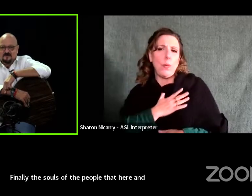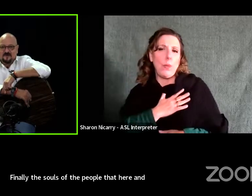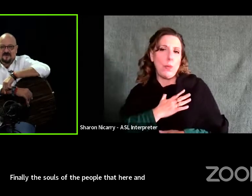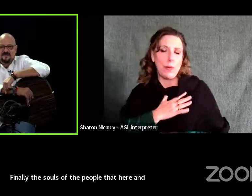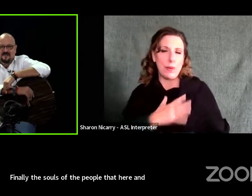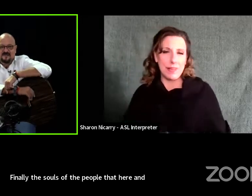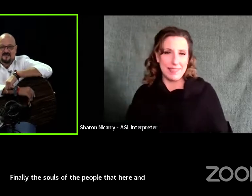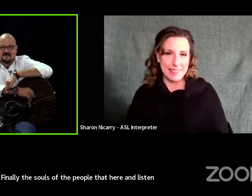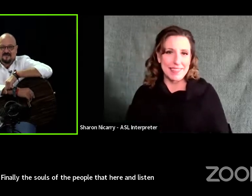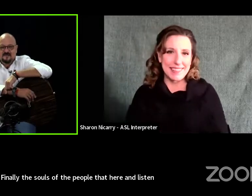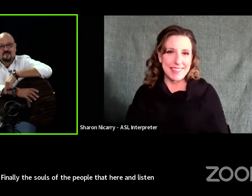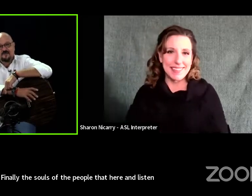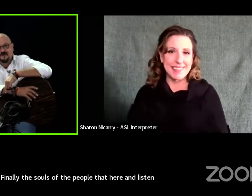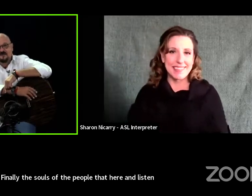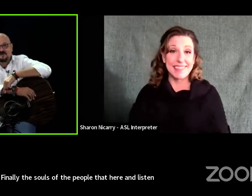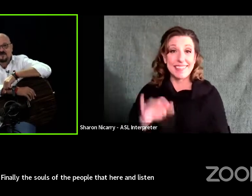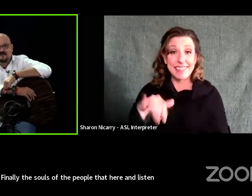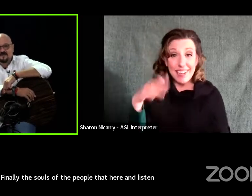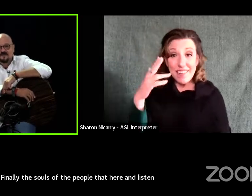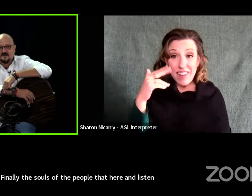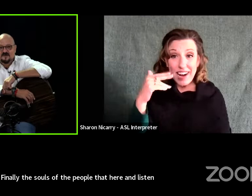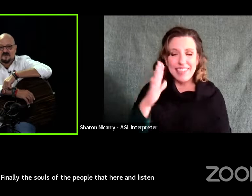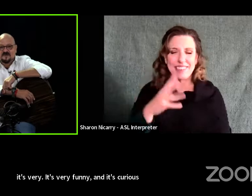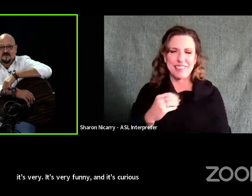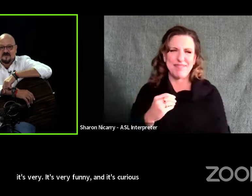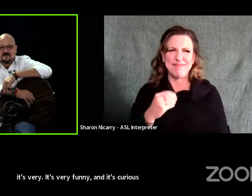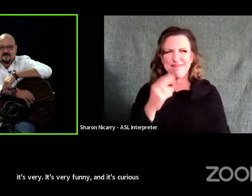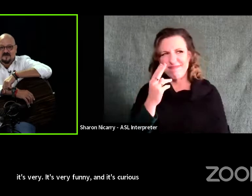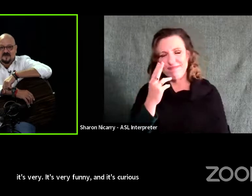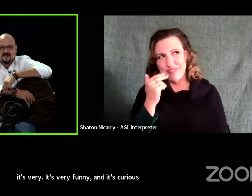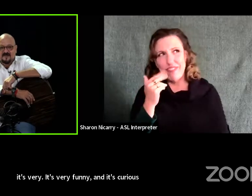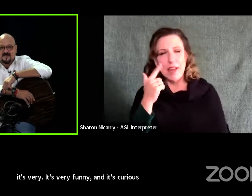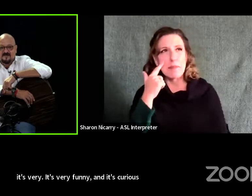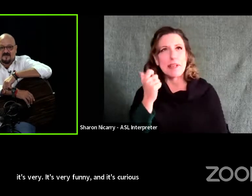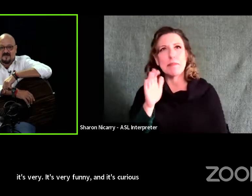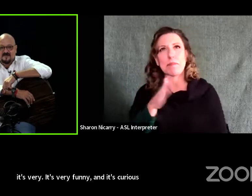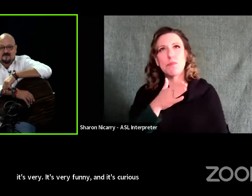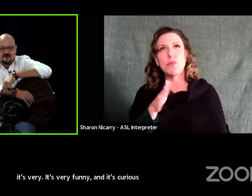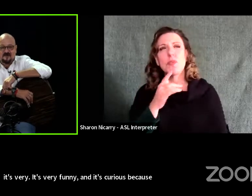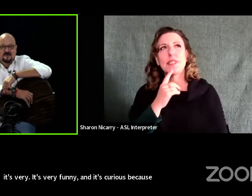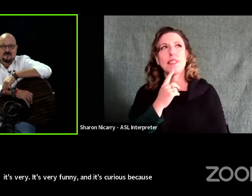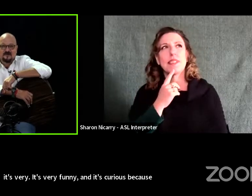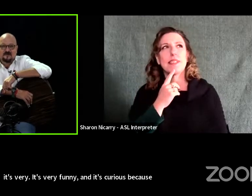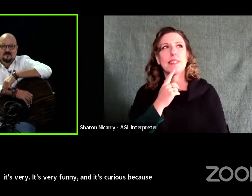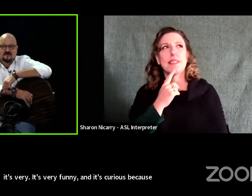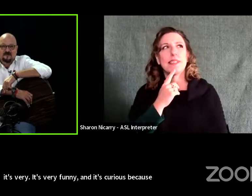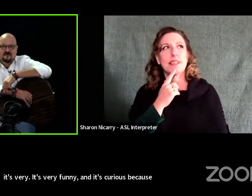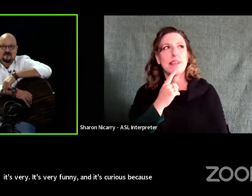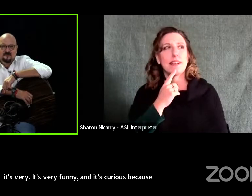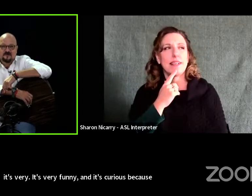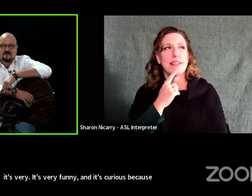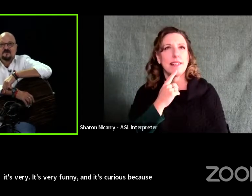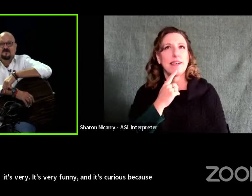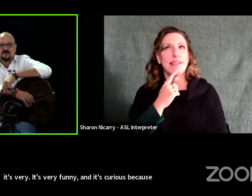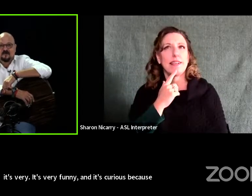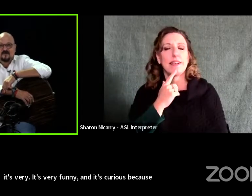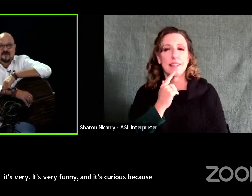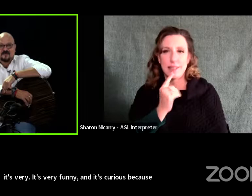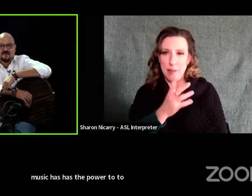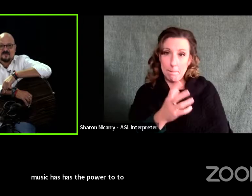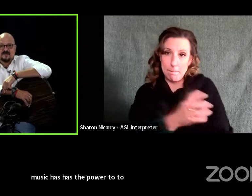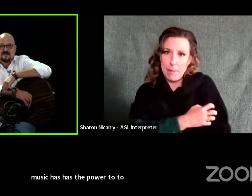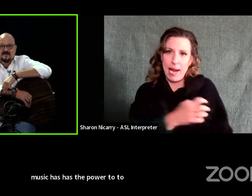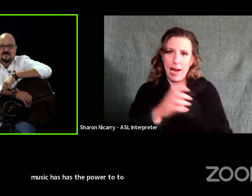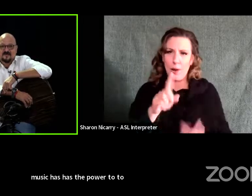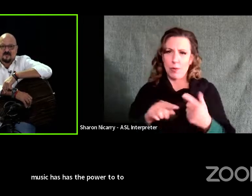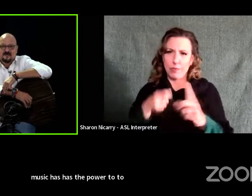It's very funny, and it's curious because music has the power to transform